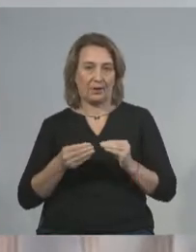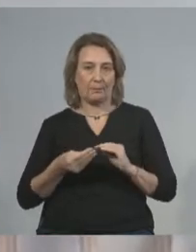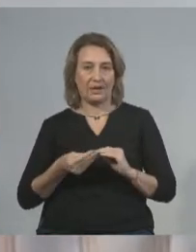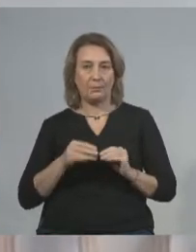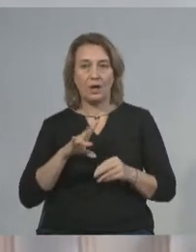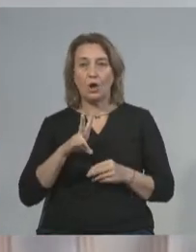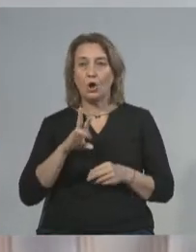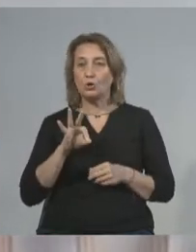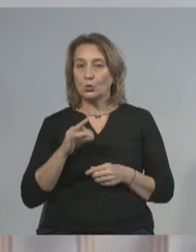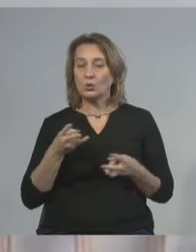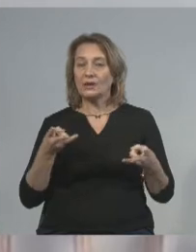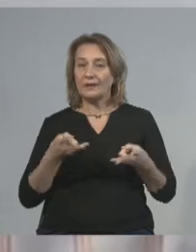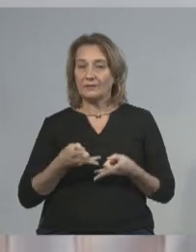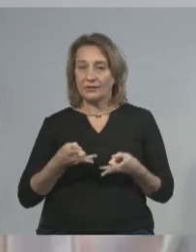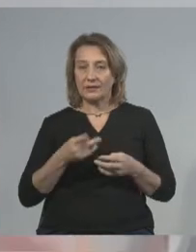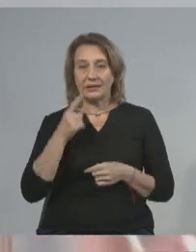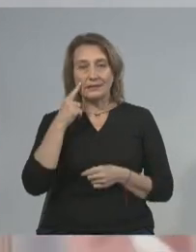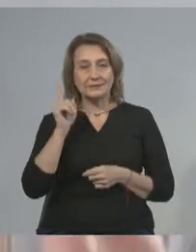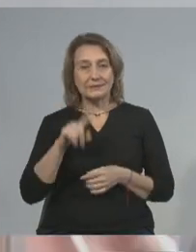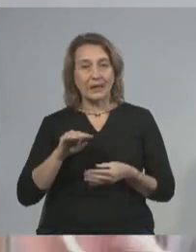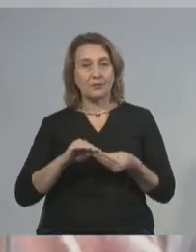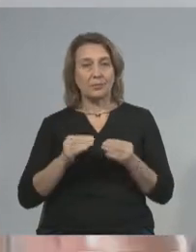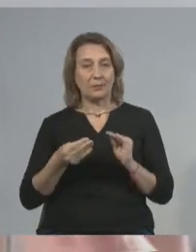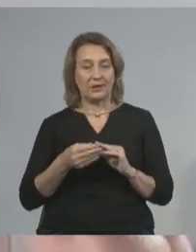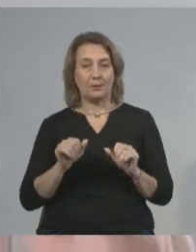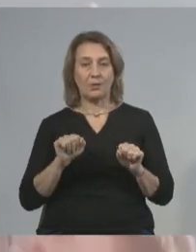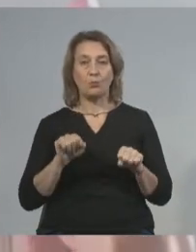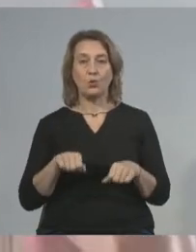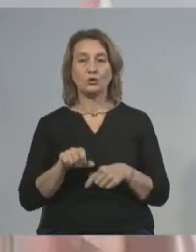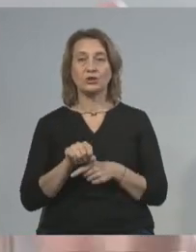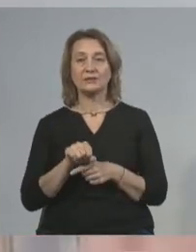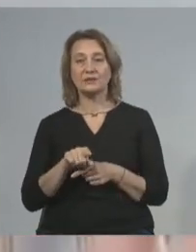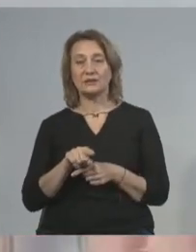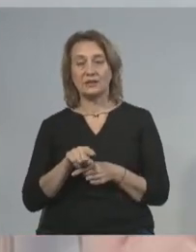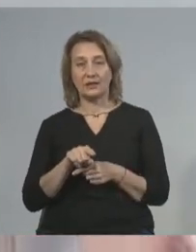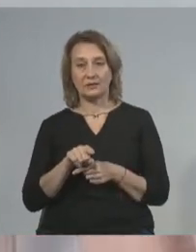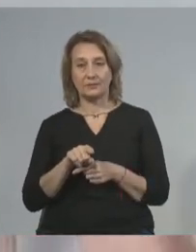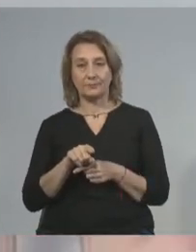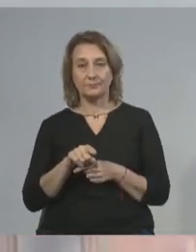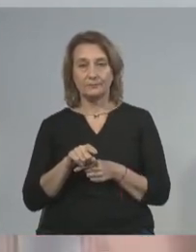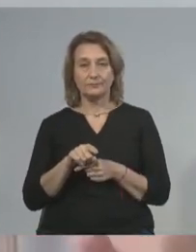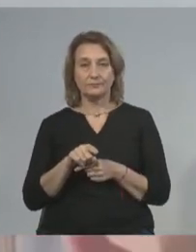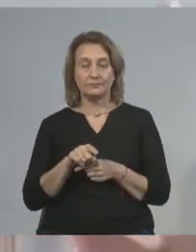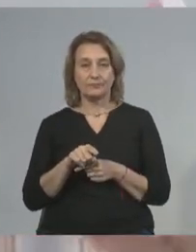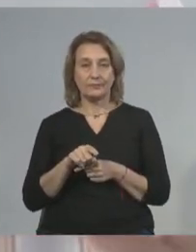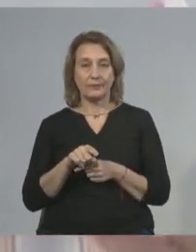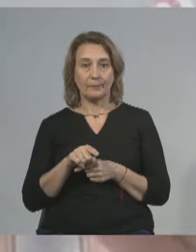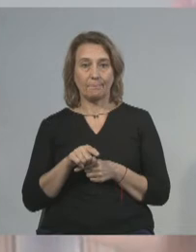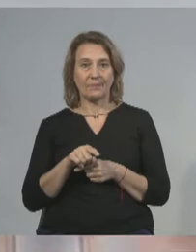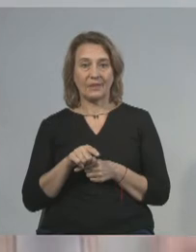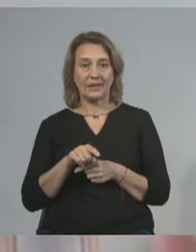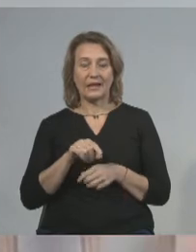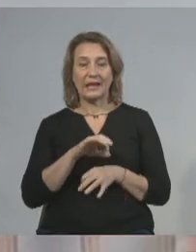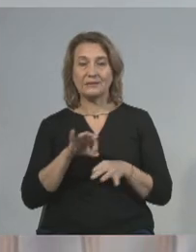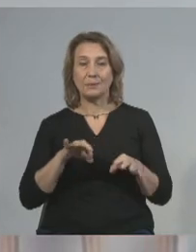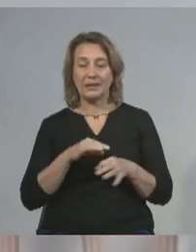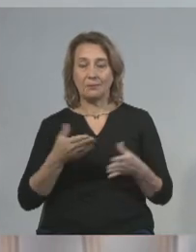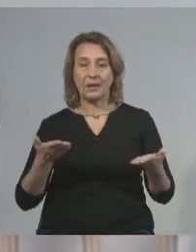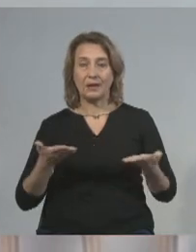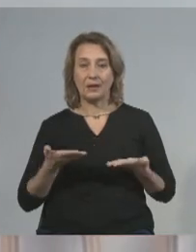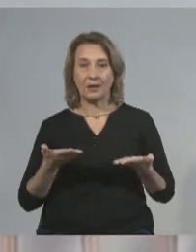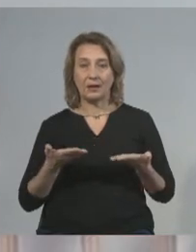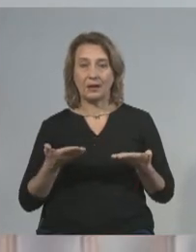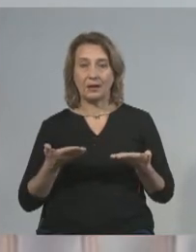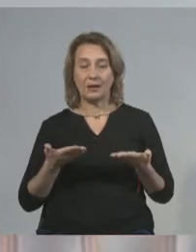vulnerability of the current problems but first we need to know what these problems are we can also